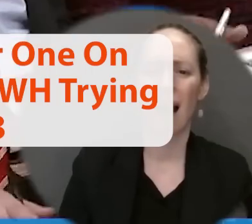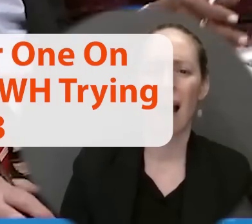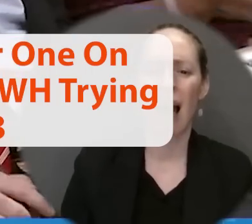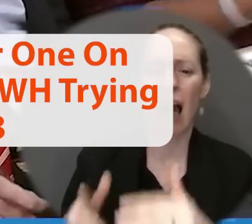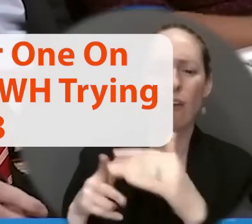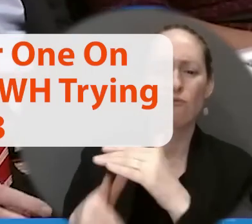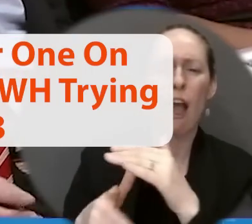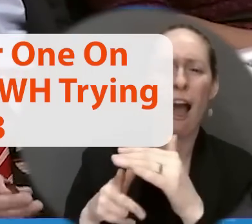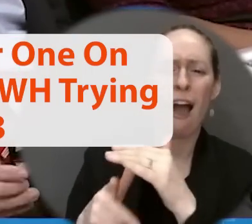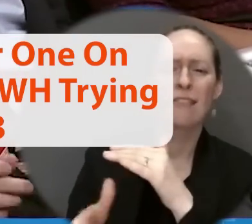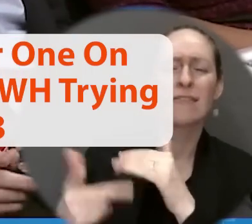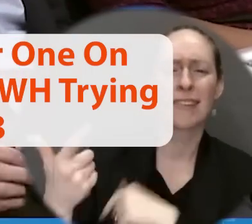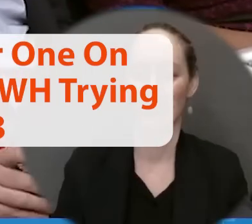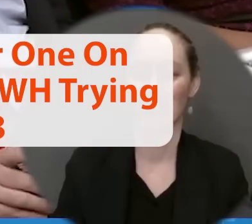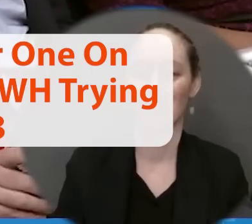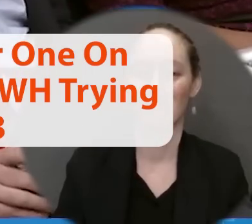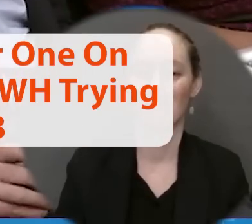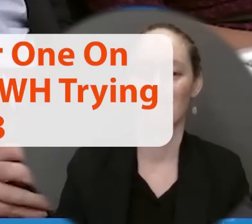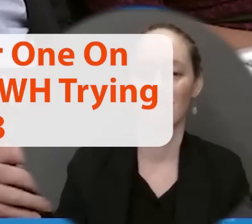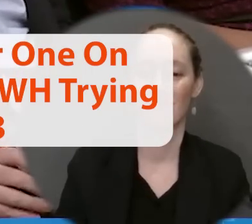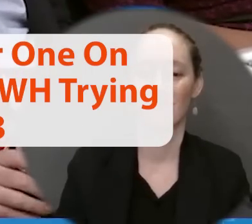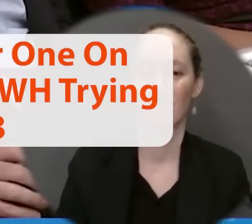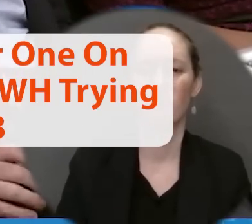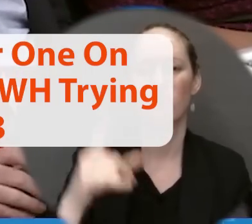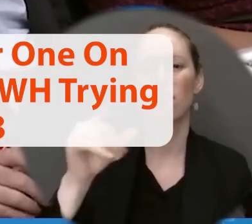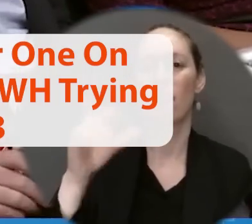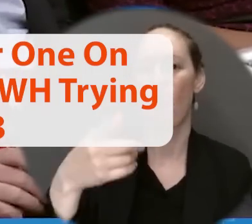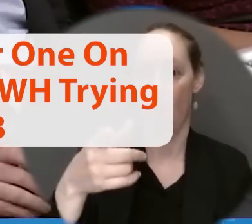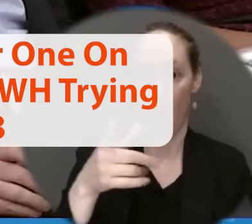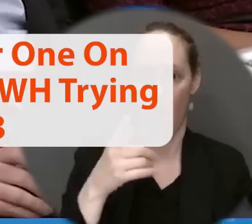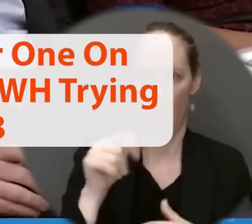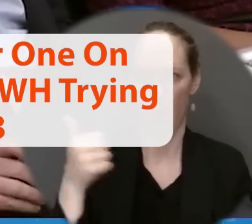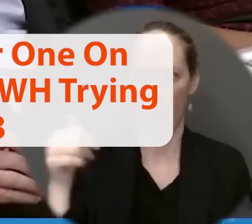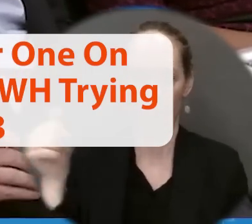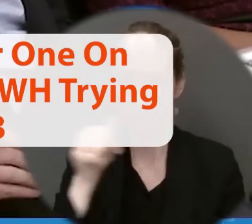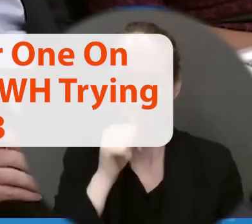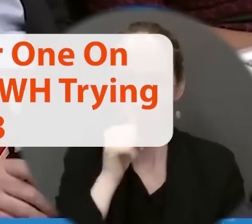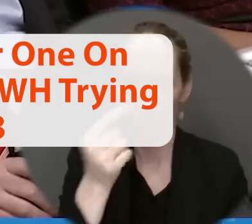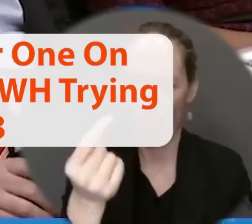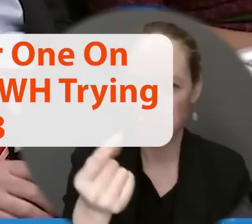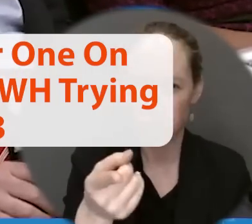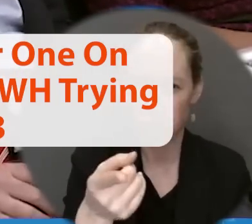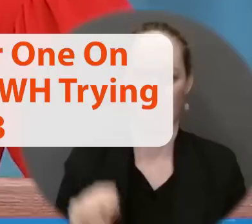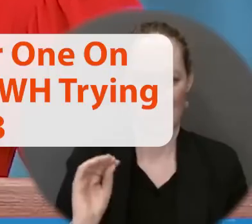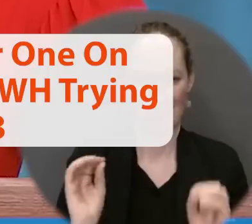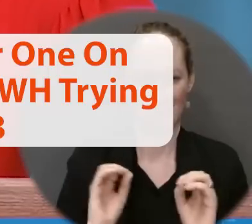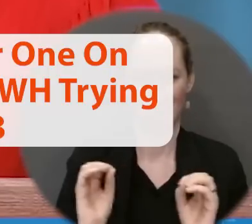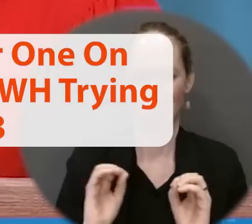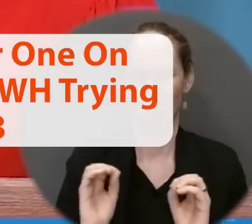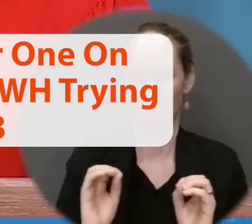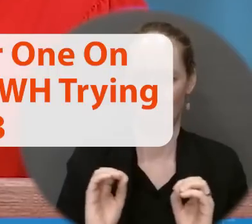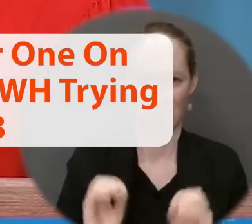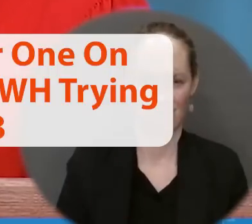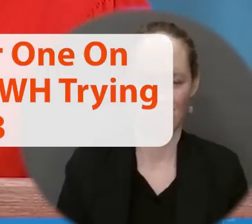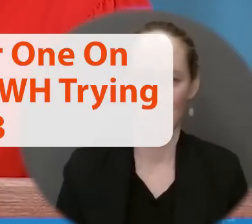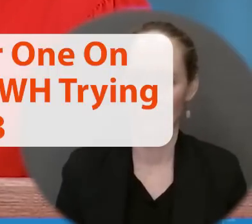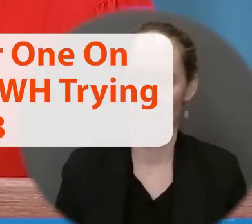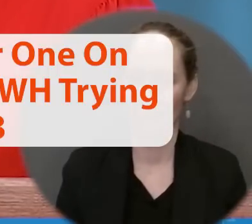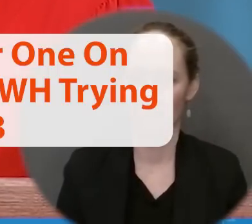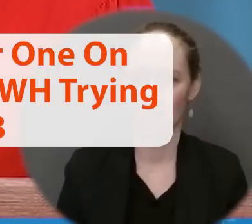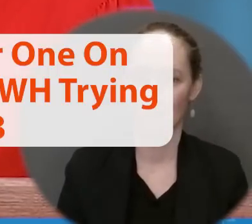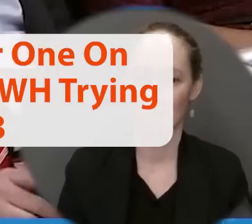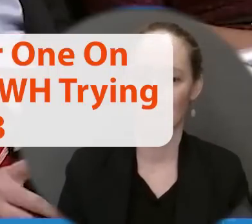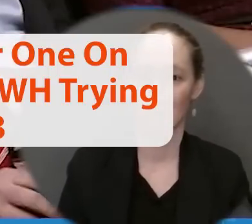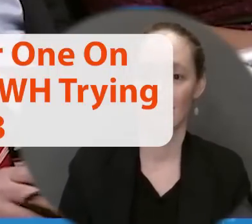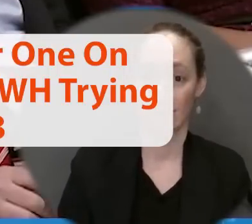Karine, another one on GarageGate. What is the White House trying to hide? Nothing. Someone gave the